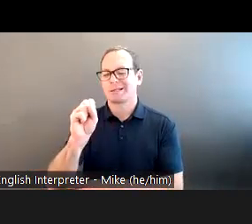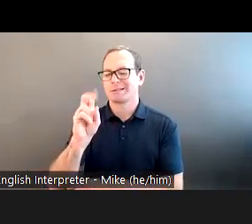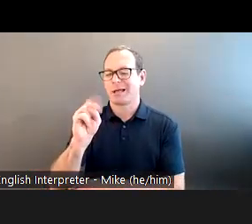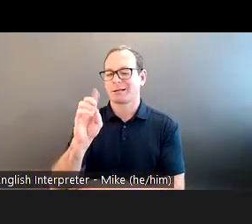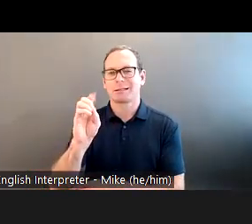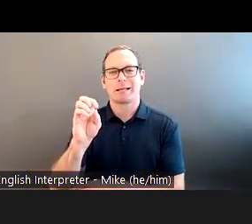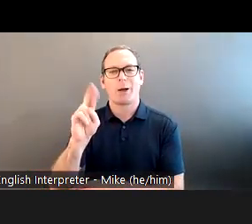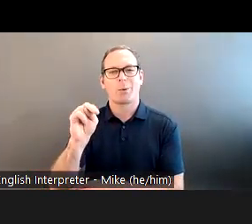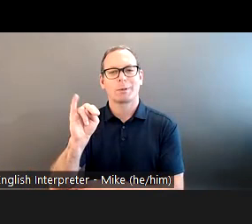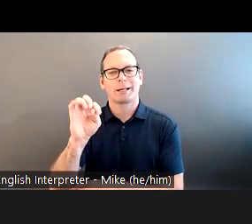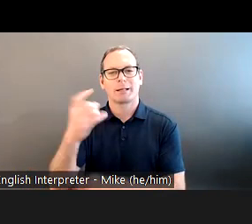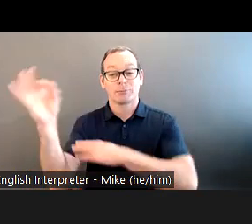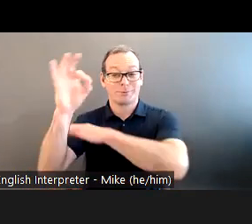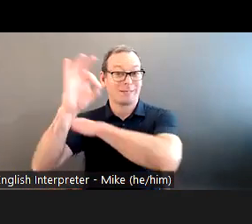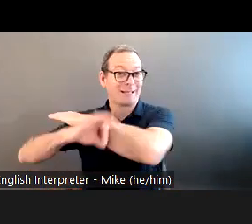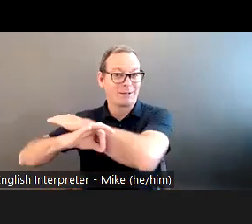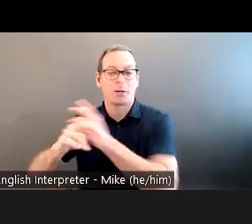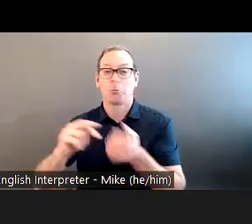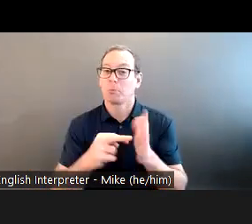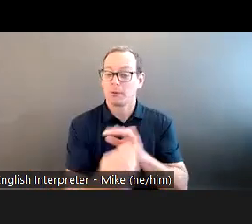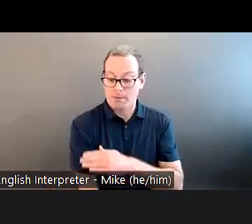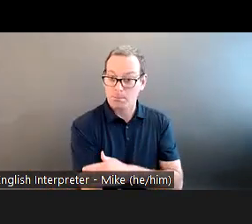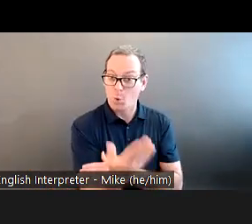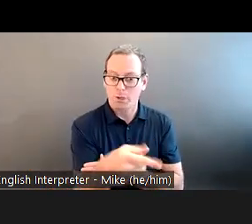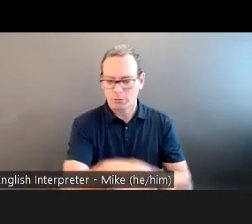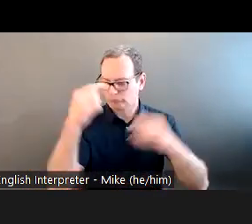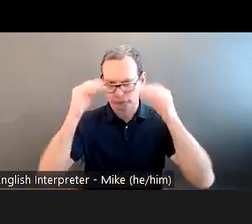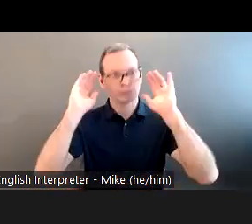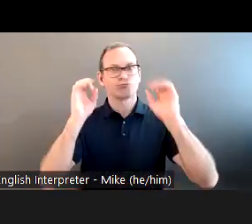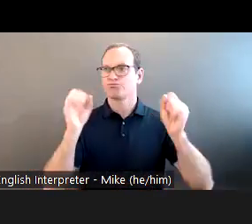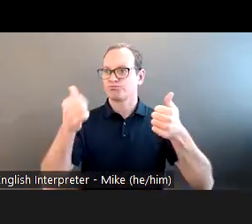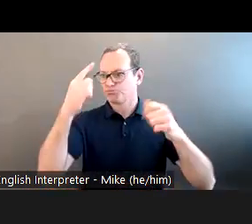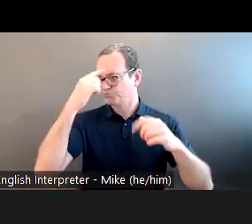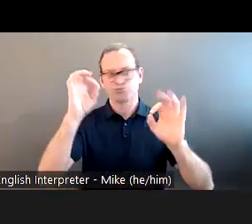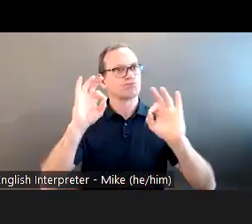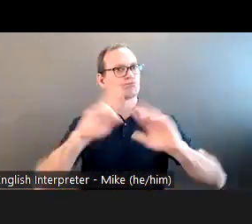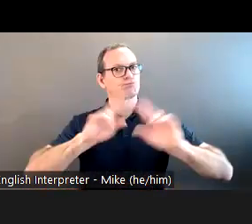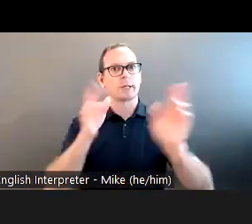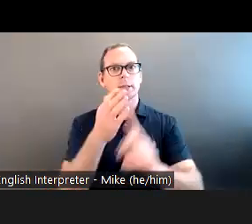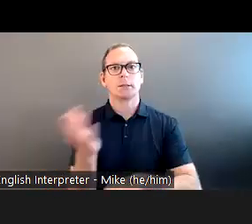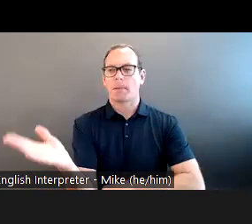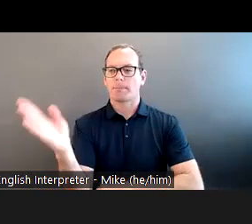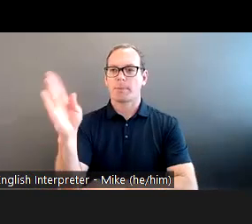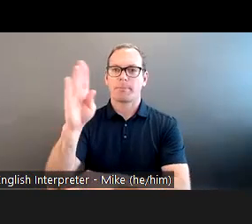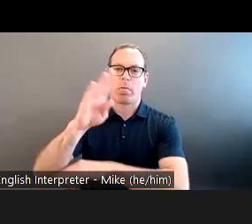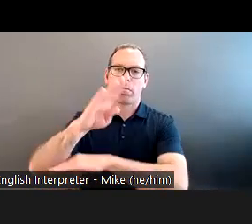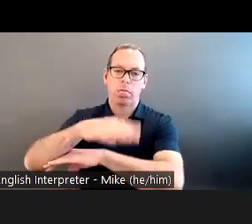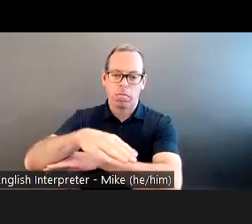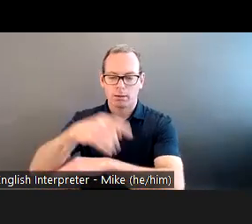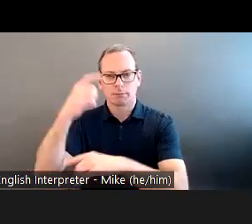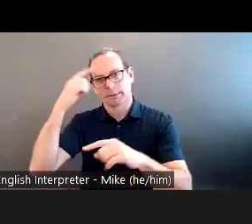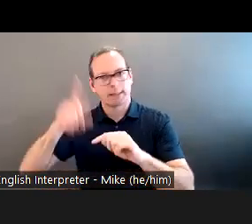and not able to carry on a conversation at 4 o'clock in the afternoon. So again, we come back to capacity is time